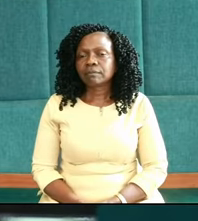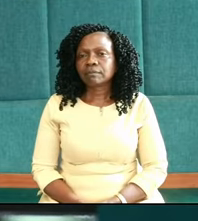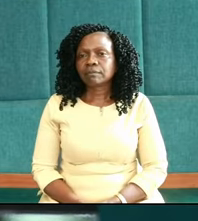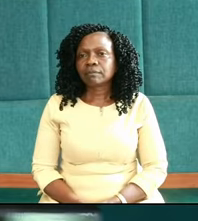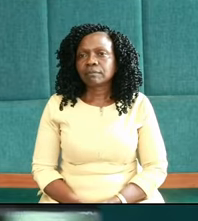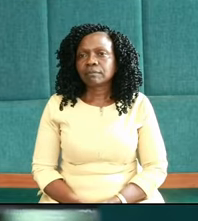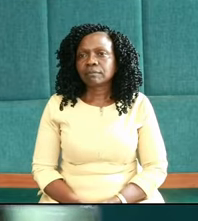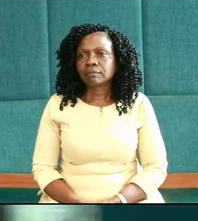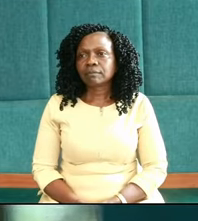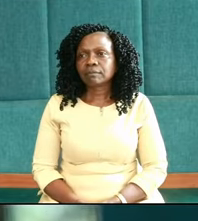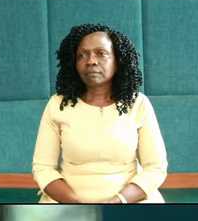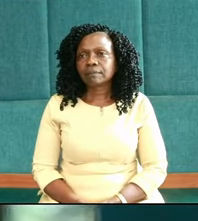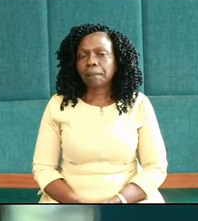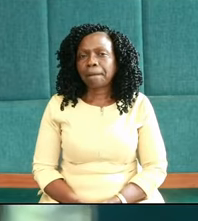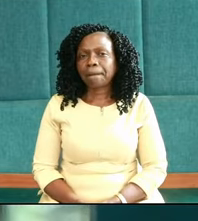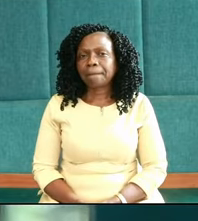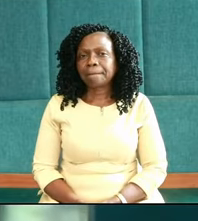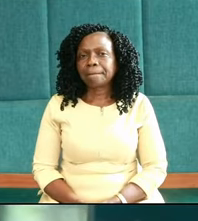And